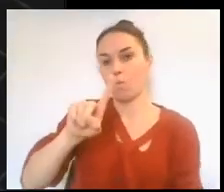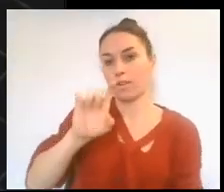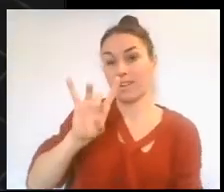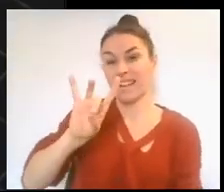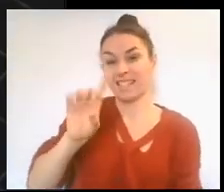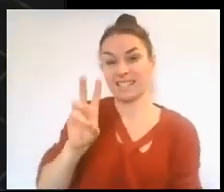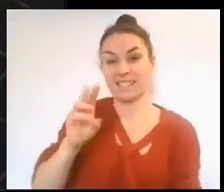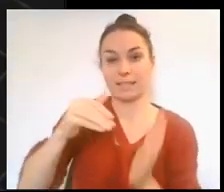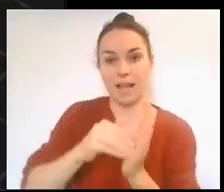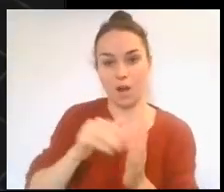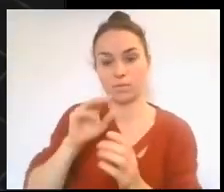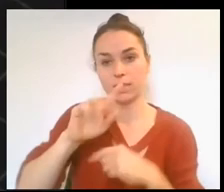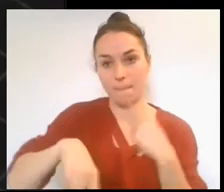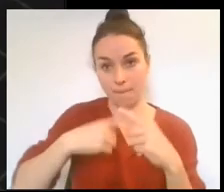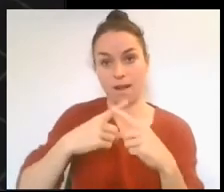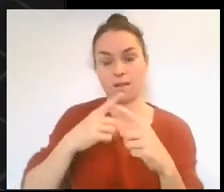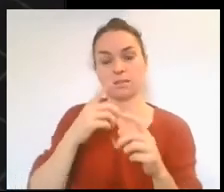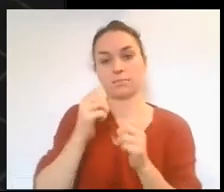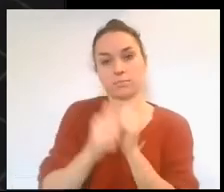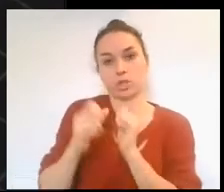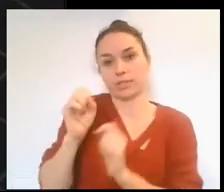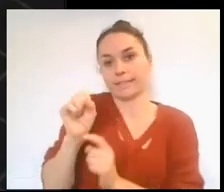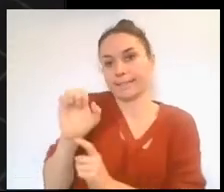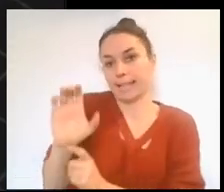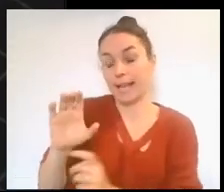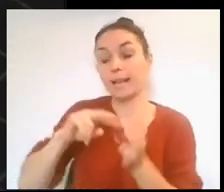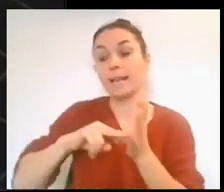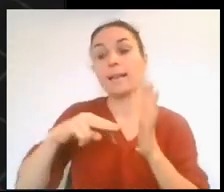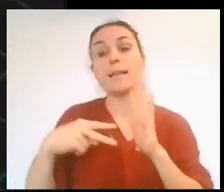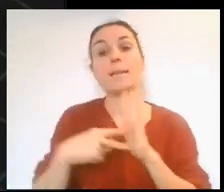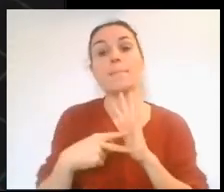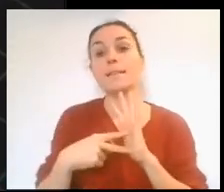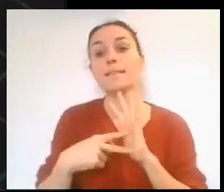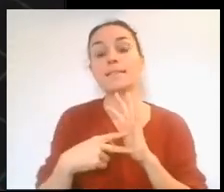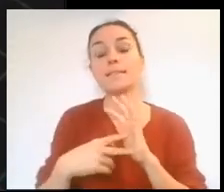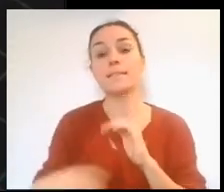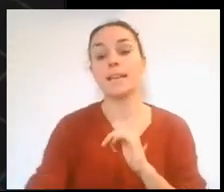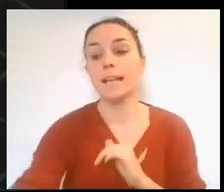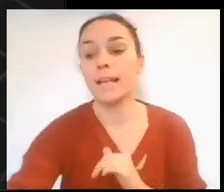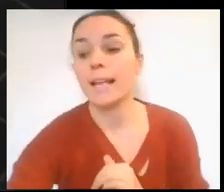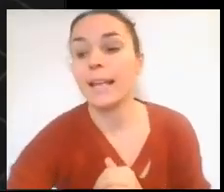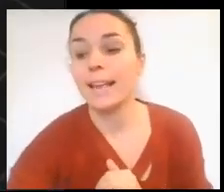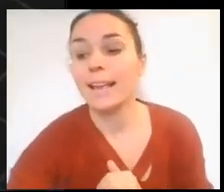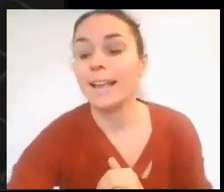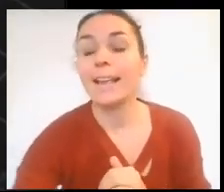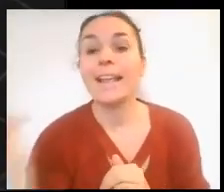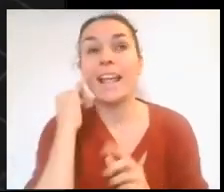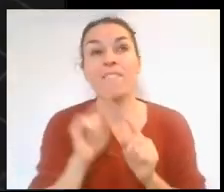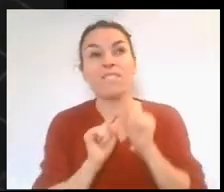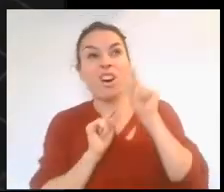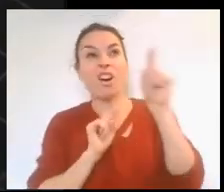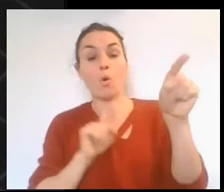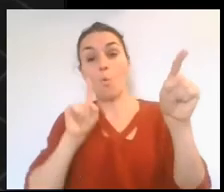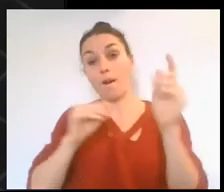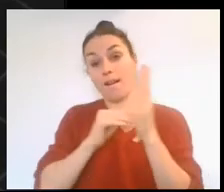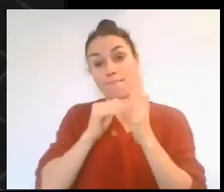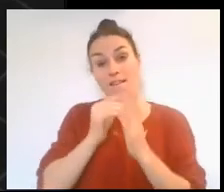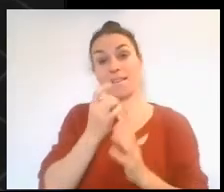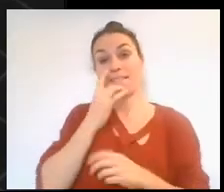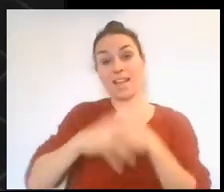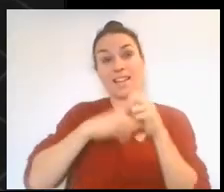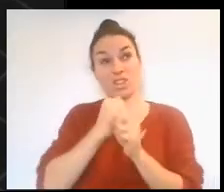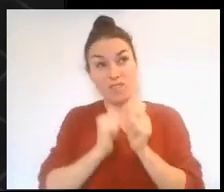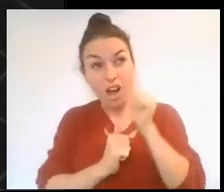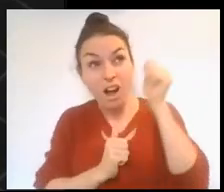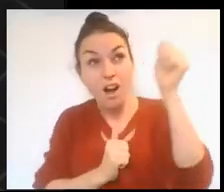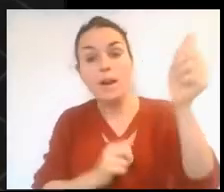therefore, it takes at certain time, if you're at 1 million light years distance, it takes 1 million years for the light to get